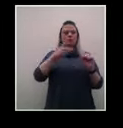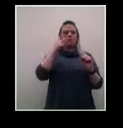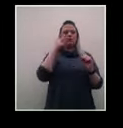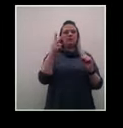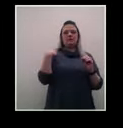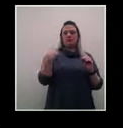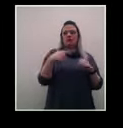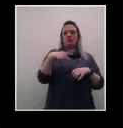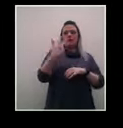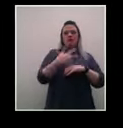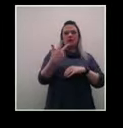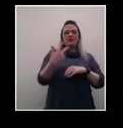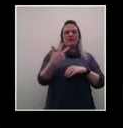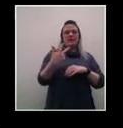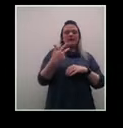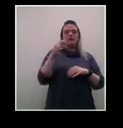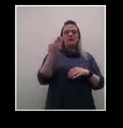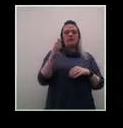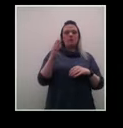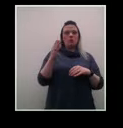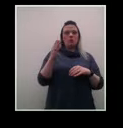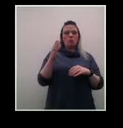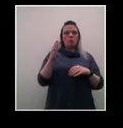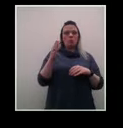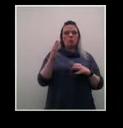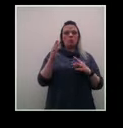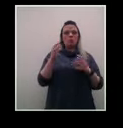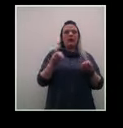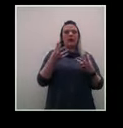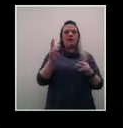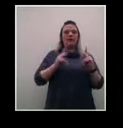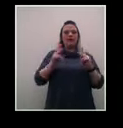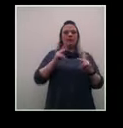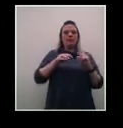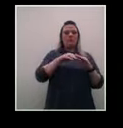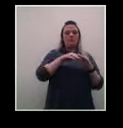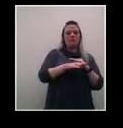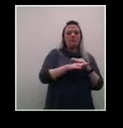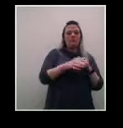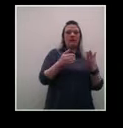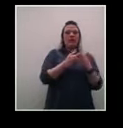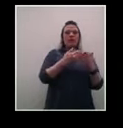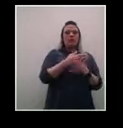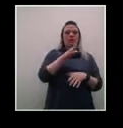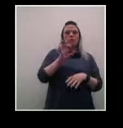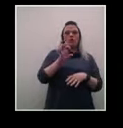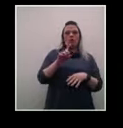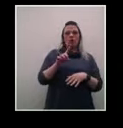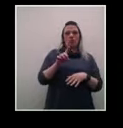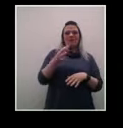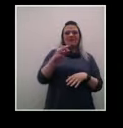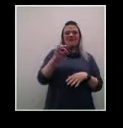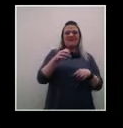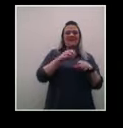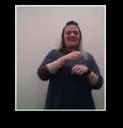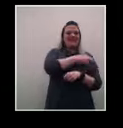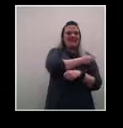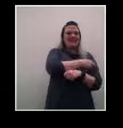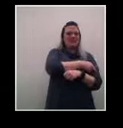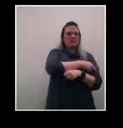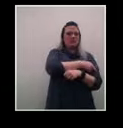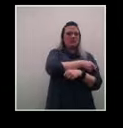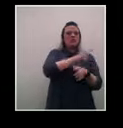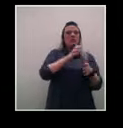past 3 days, the blue line, the number of admissions and then new COVID-19 cases in the hospital, is